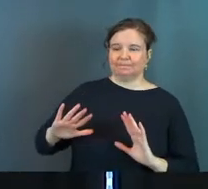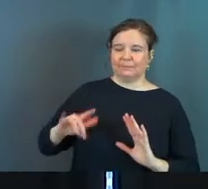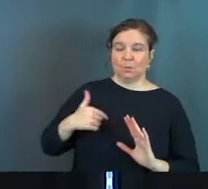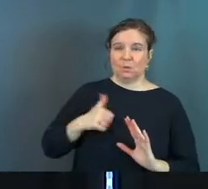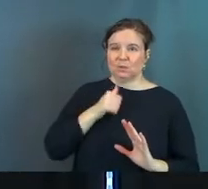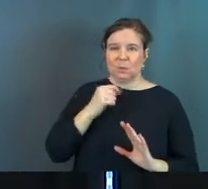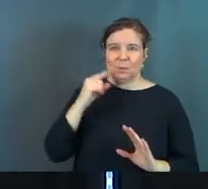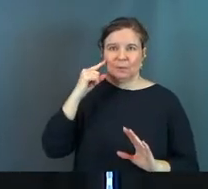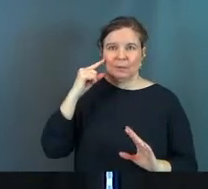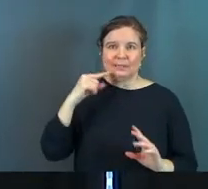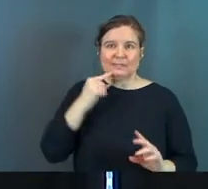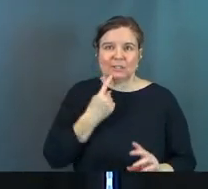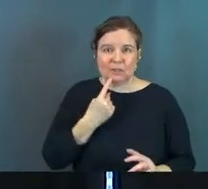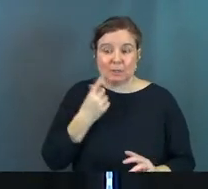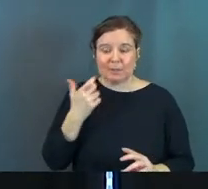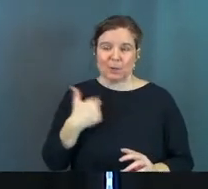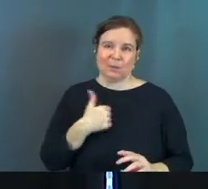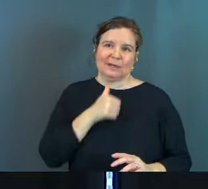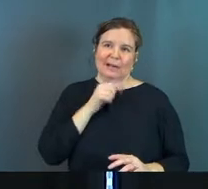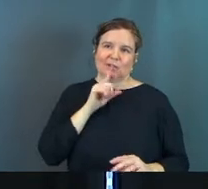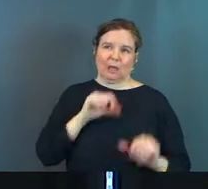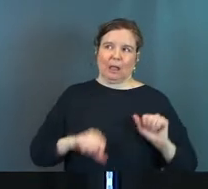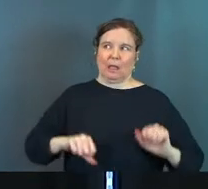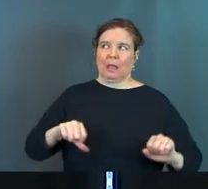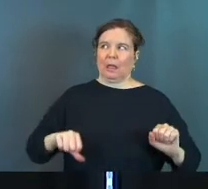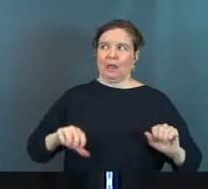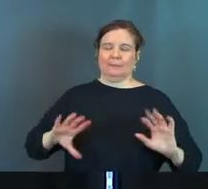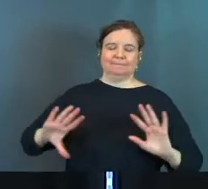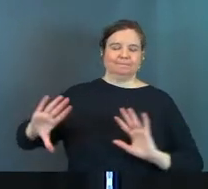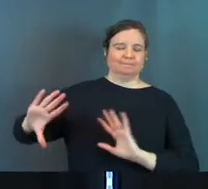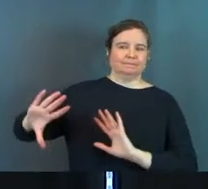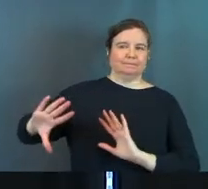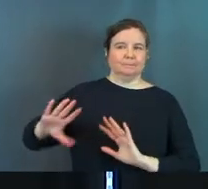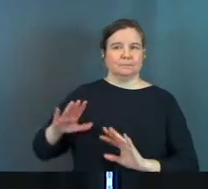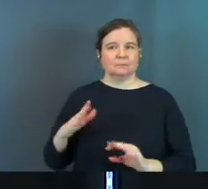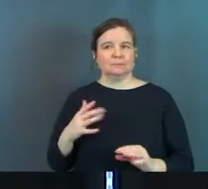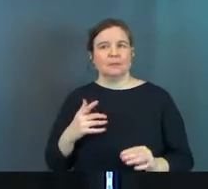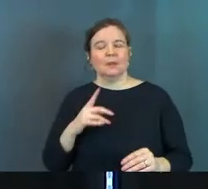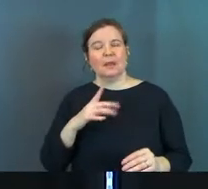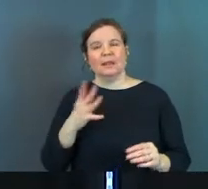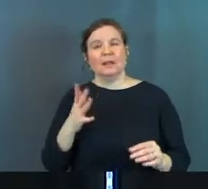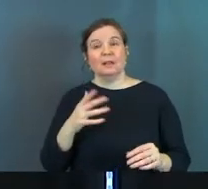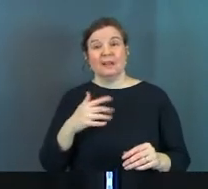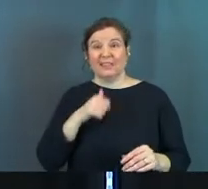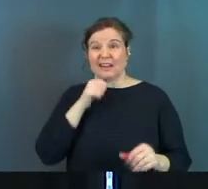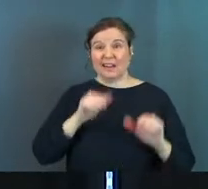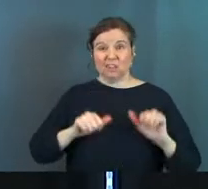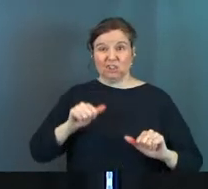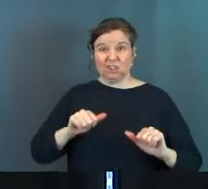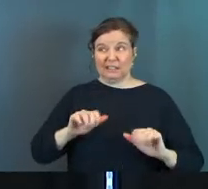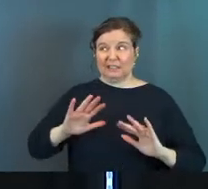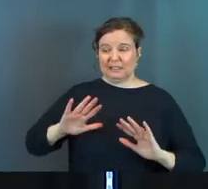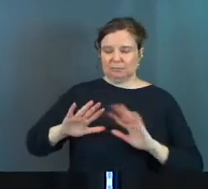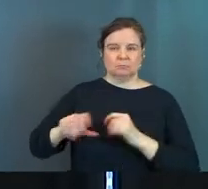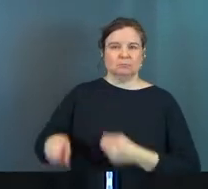take it so seriously because we're not sure. And let's get rid of the not sure